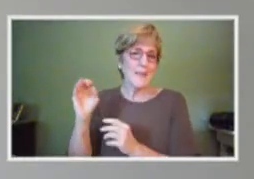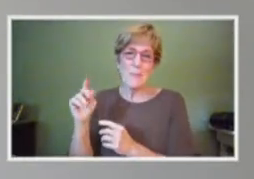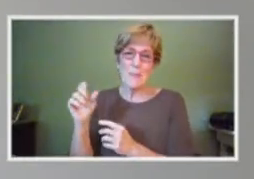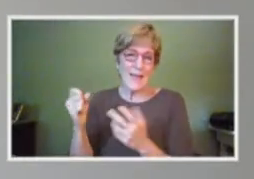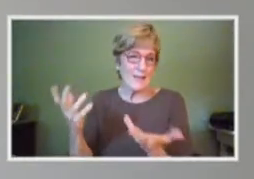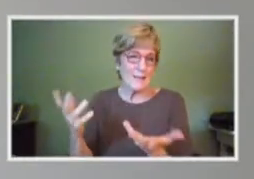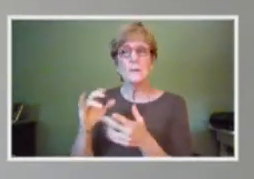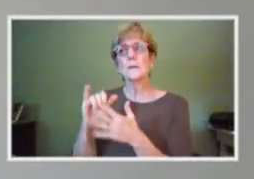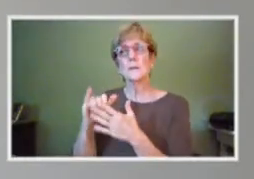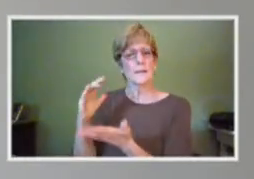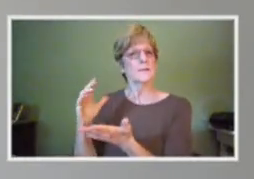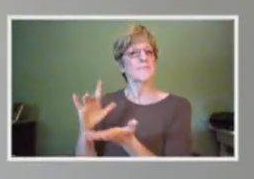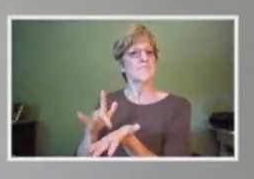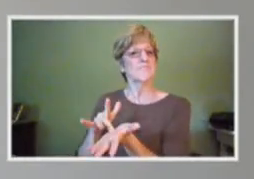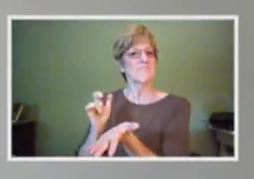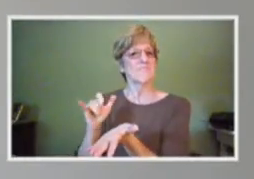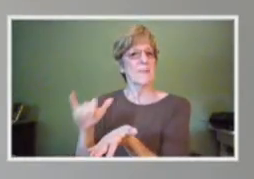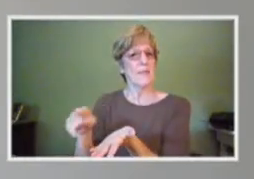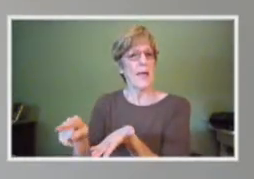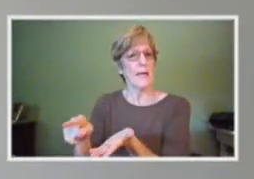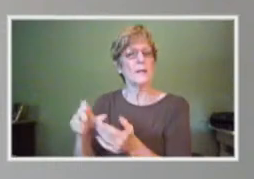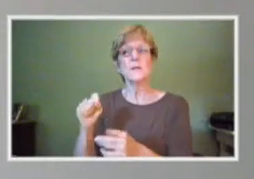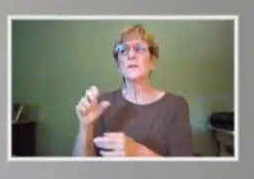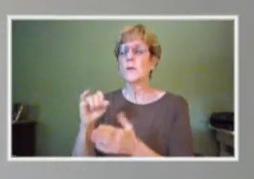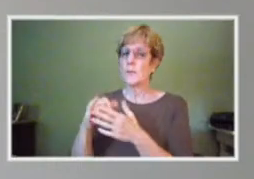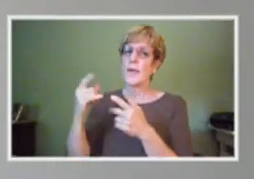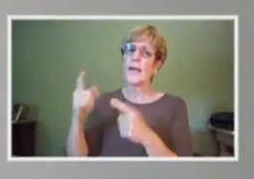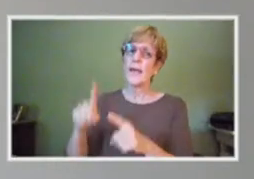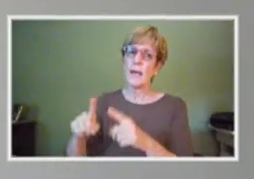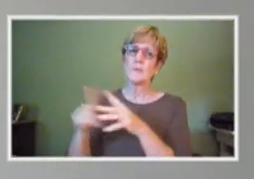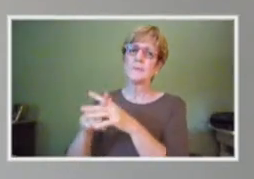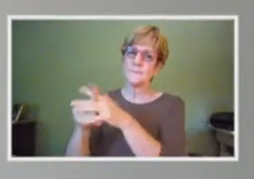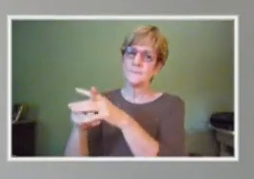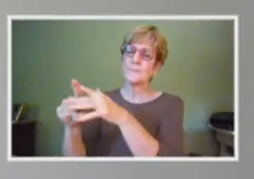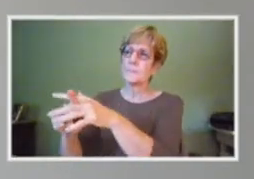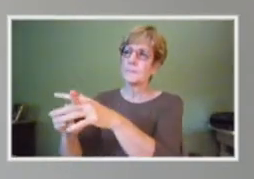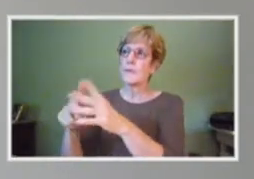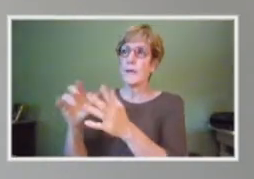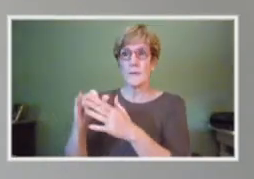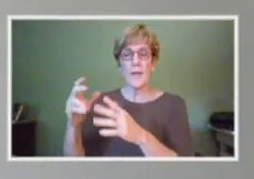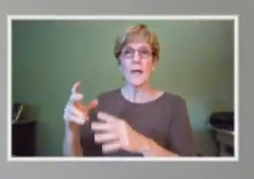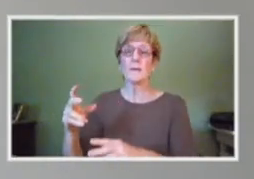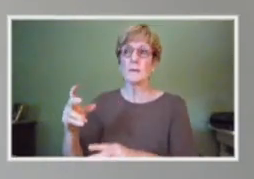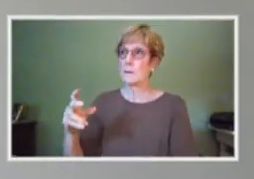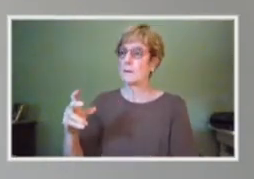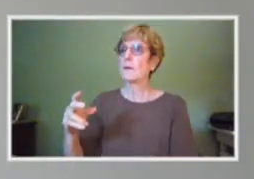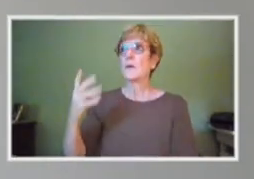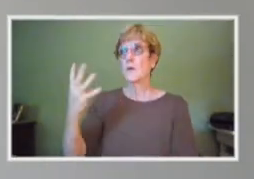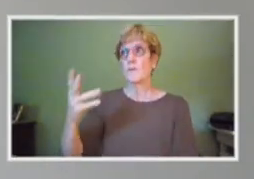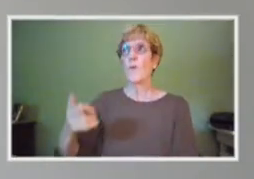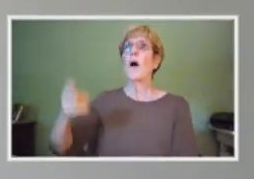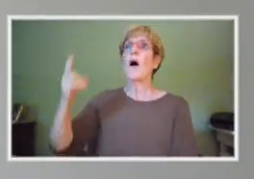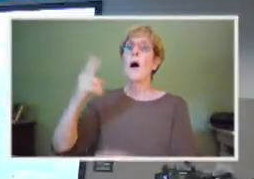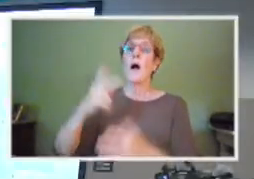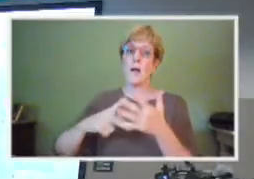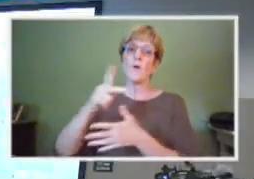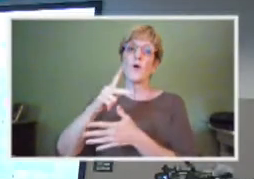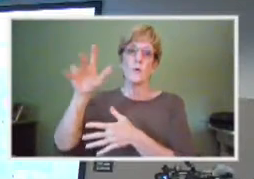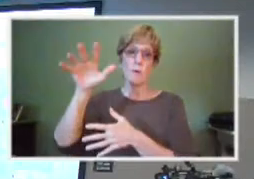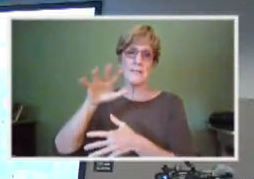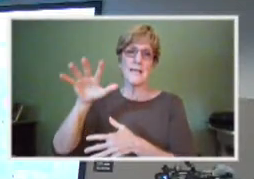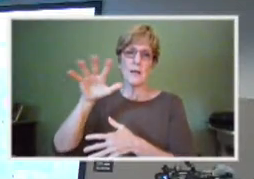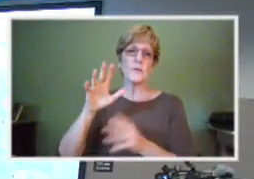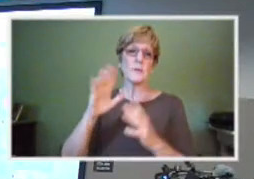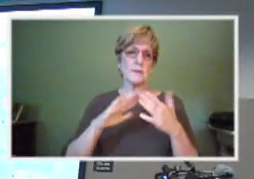advantage of. And that perpetually comes up in that area, which is a high one of the four high priority areas for the city. So it's